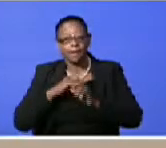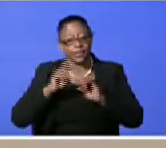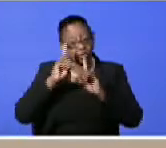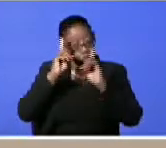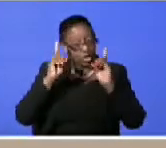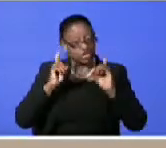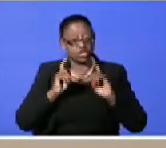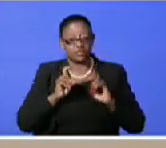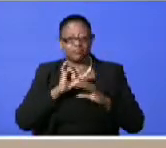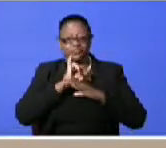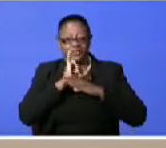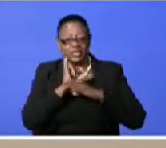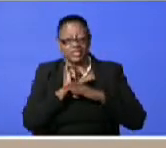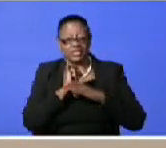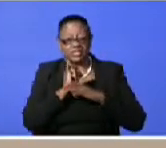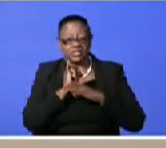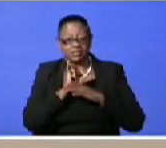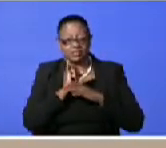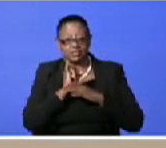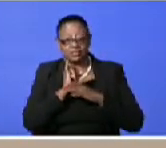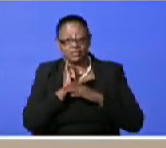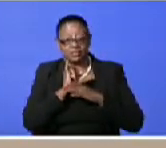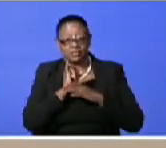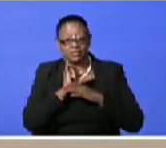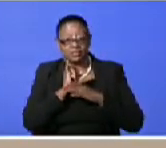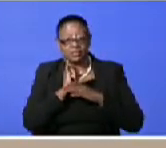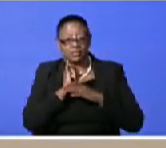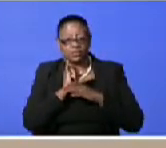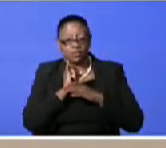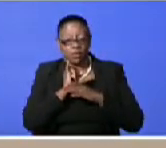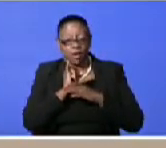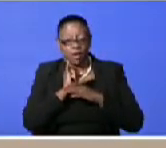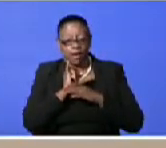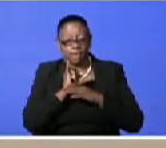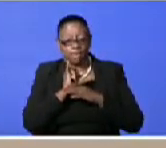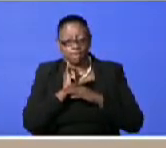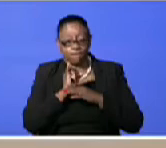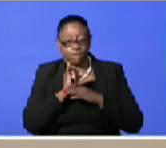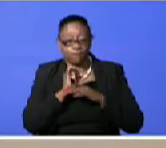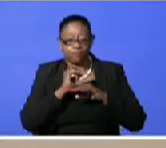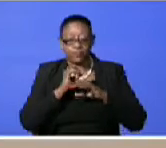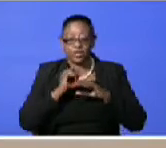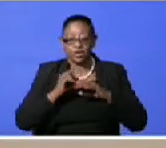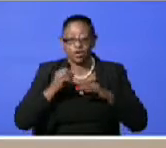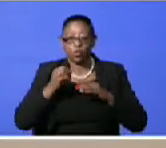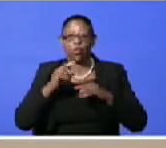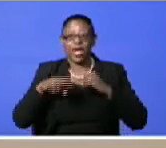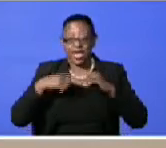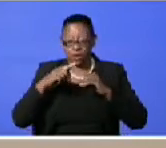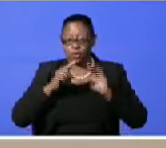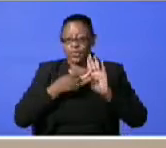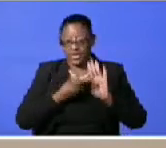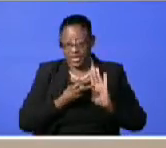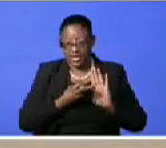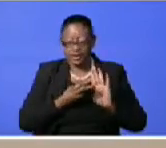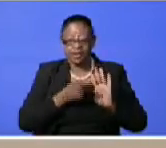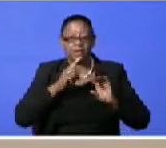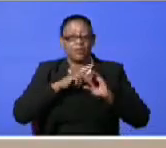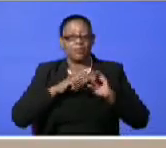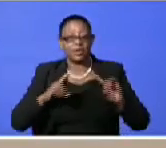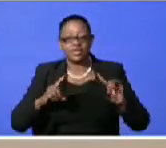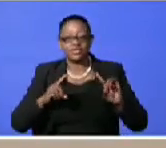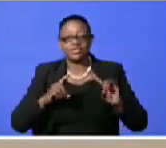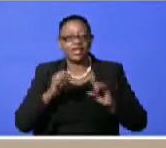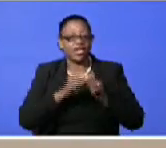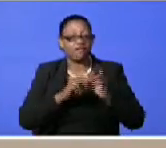be the fact that it's now been announced a month out. But as far as we have come to understand, certainly from the agency responsible for them, they've